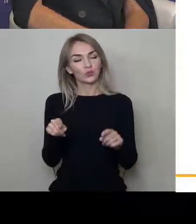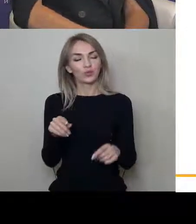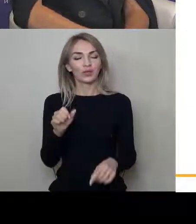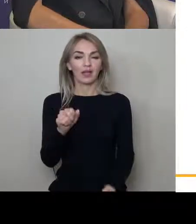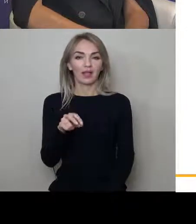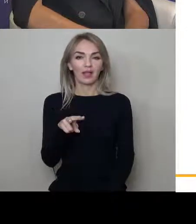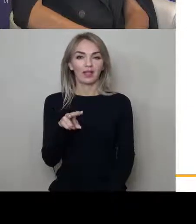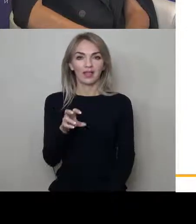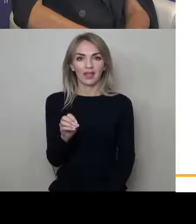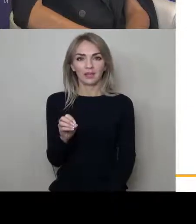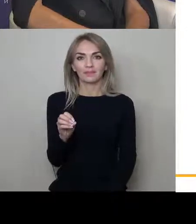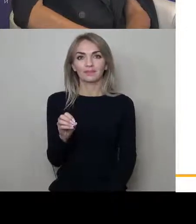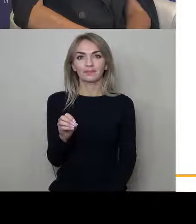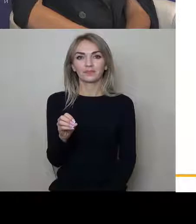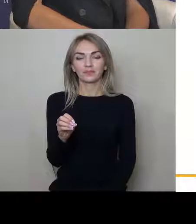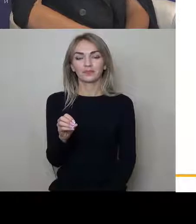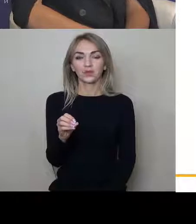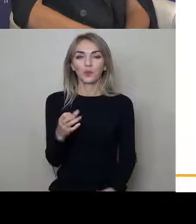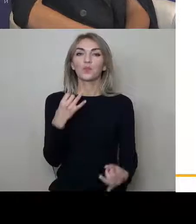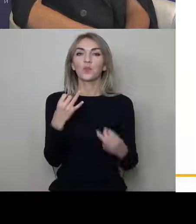constituencies.